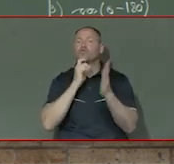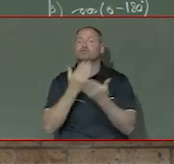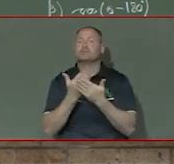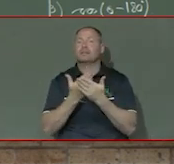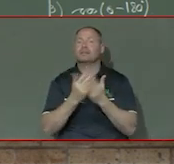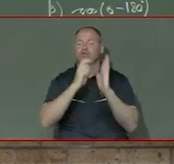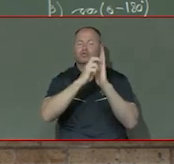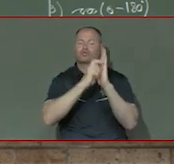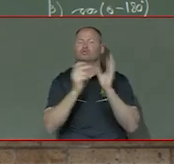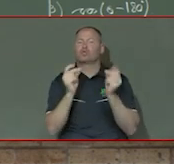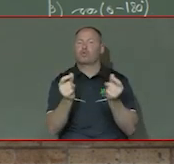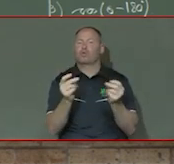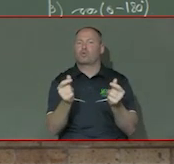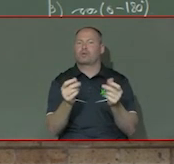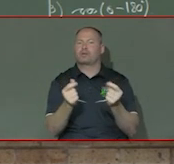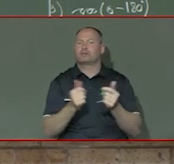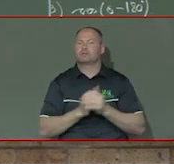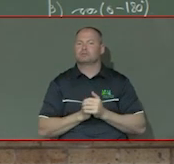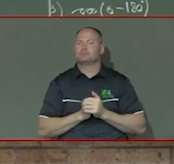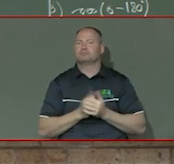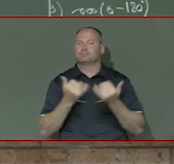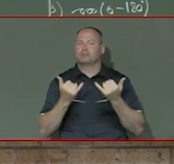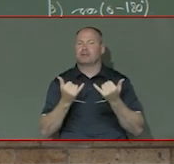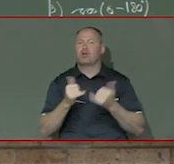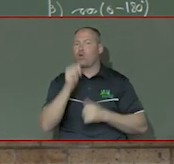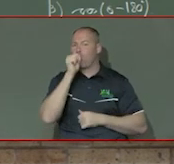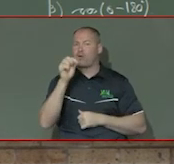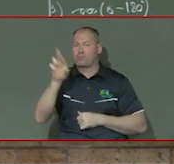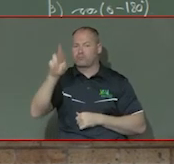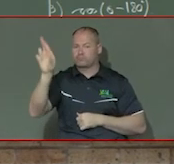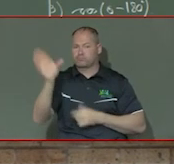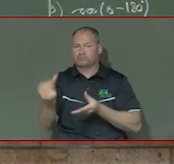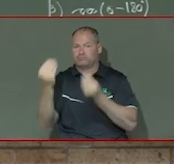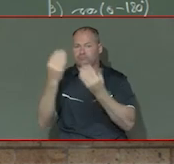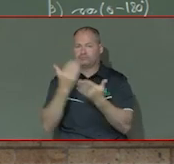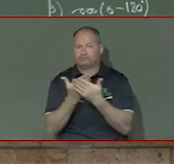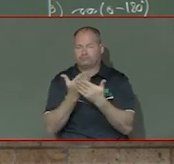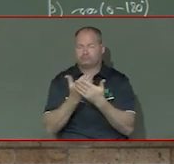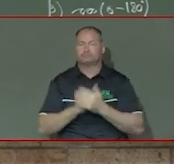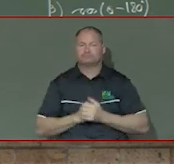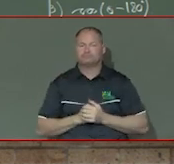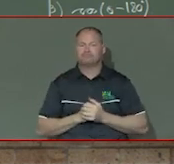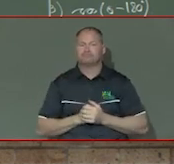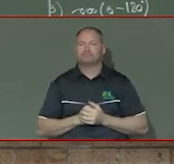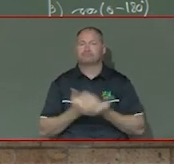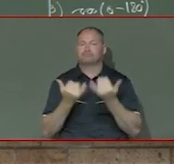rules that you can use to get to the correct answer. We know that the